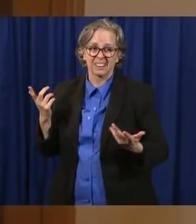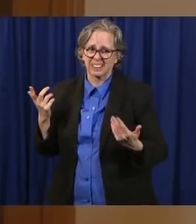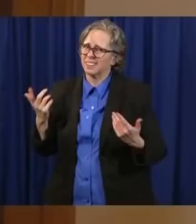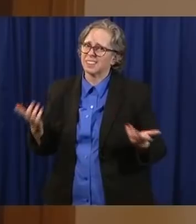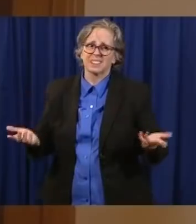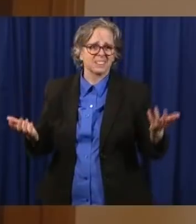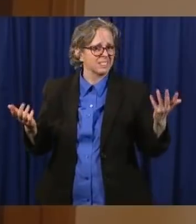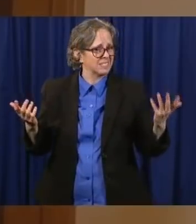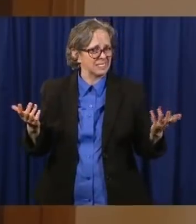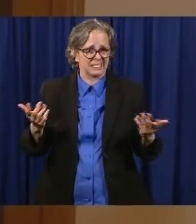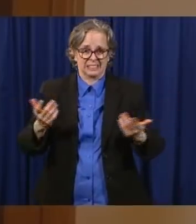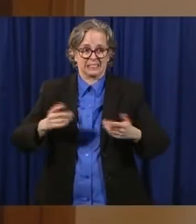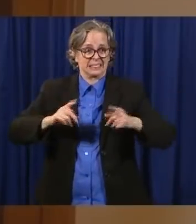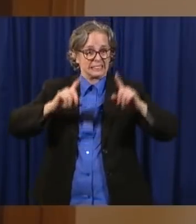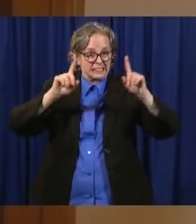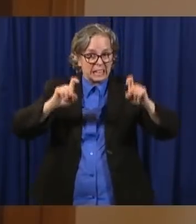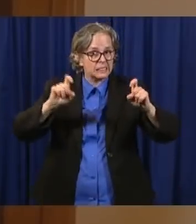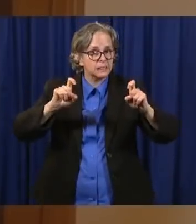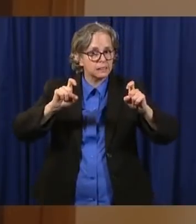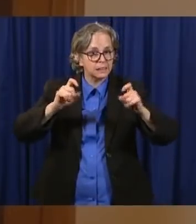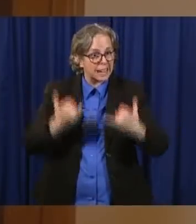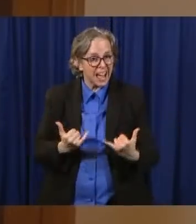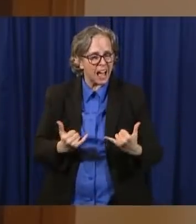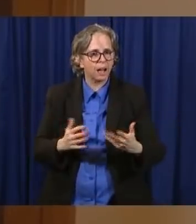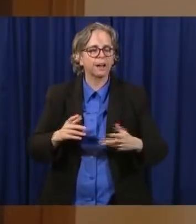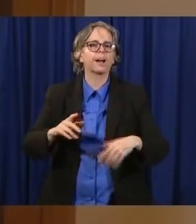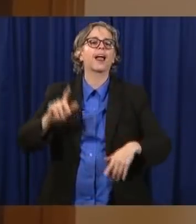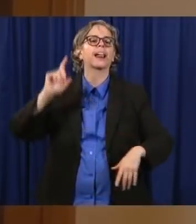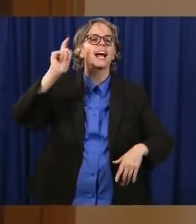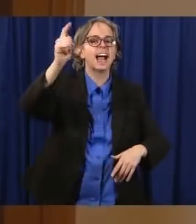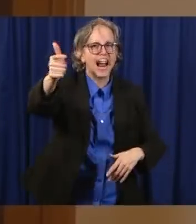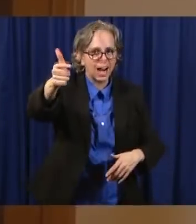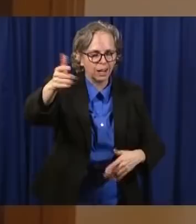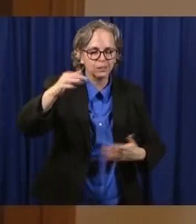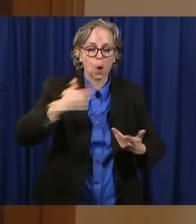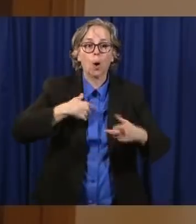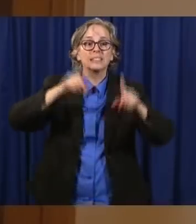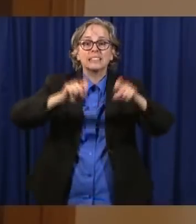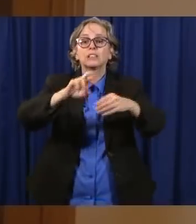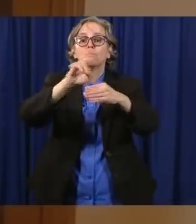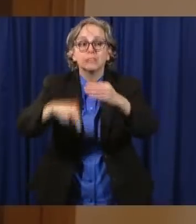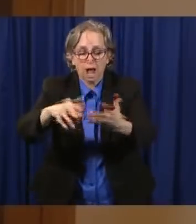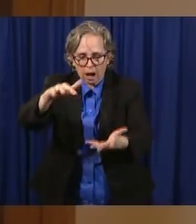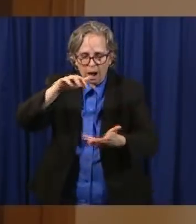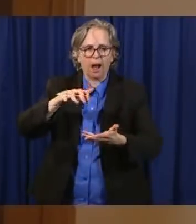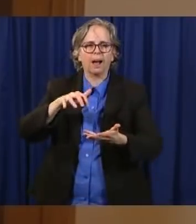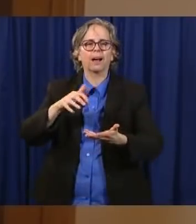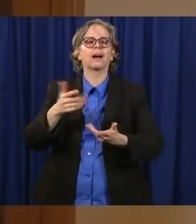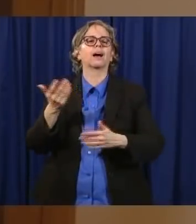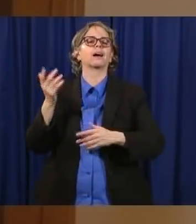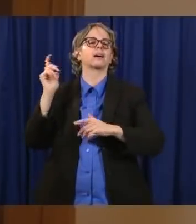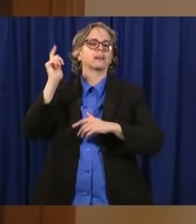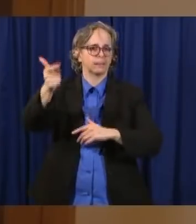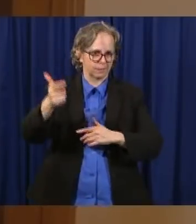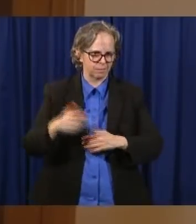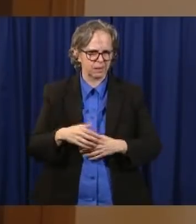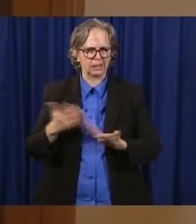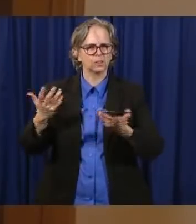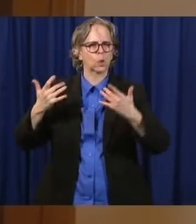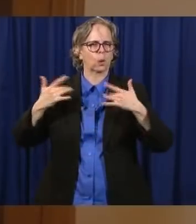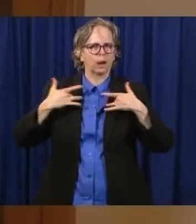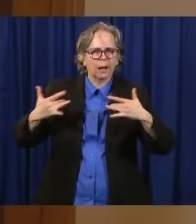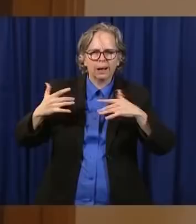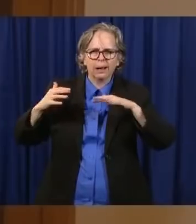testing and big clumps at times. But this gives us a sense of trends we can start to monitor as we look toward our